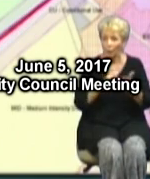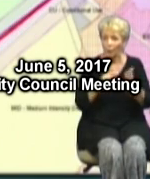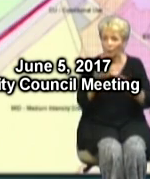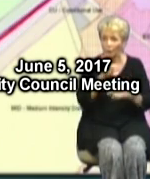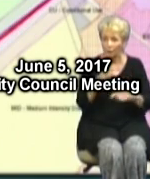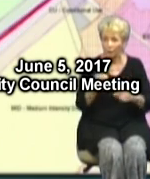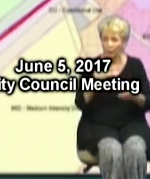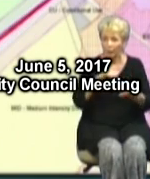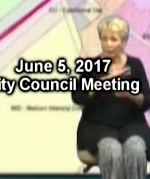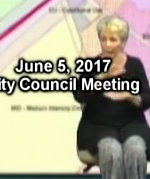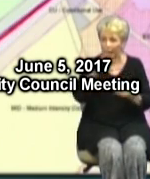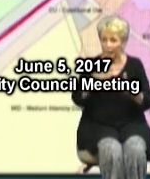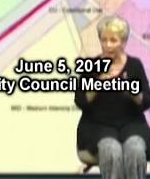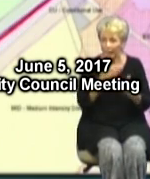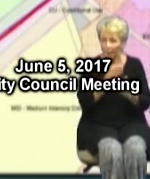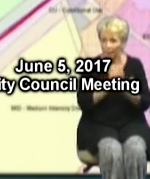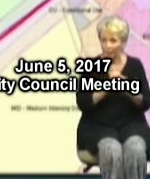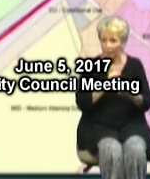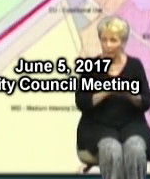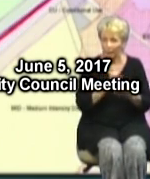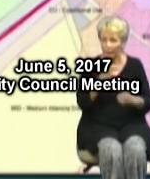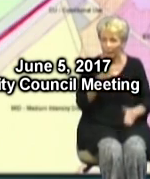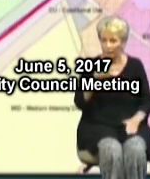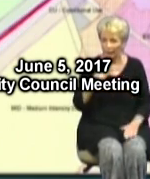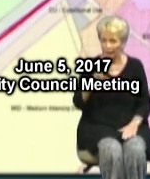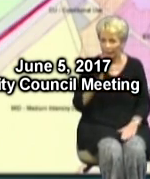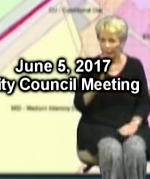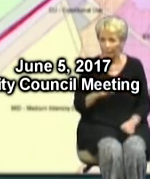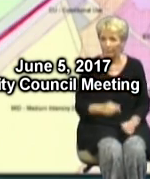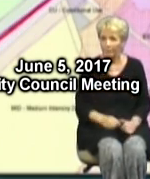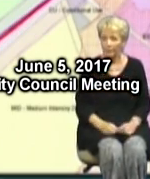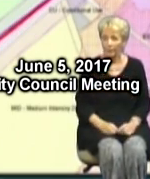entire portion to HID.